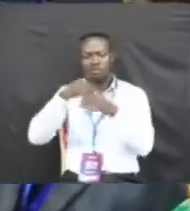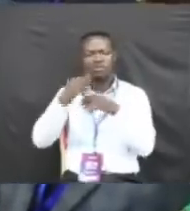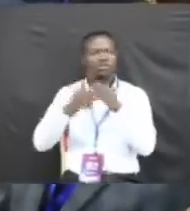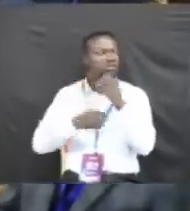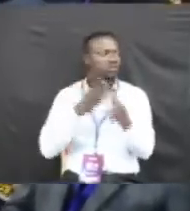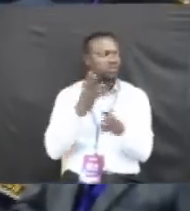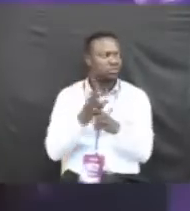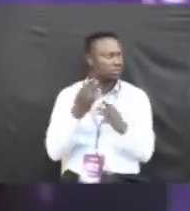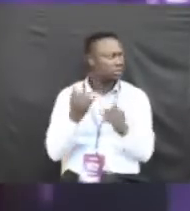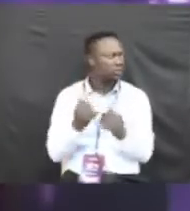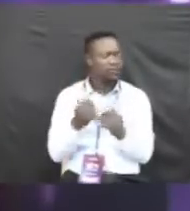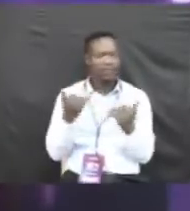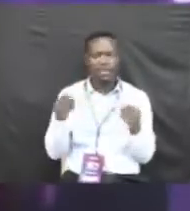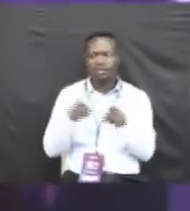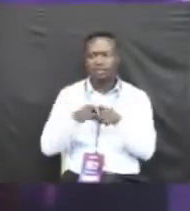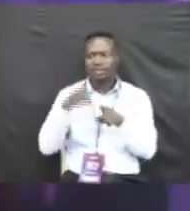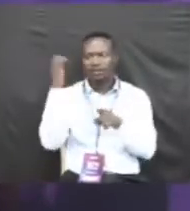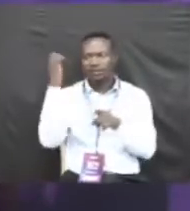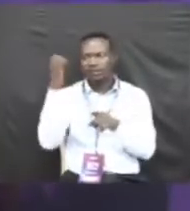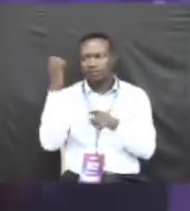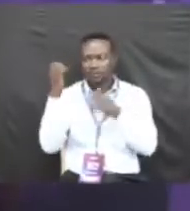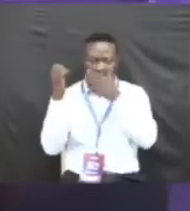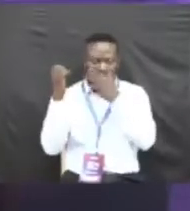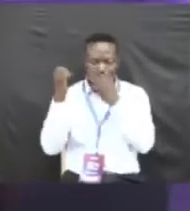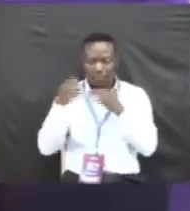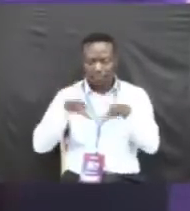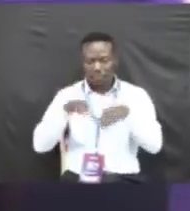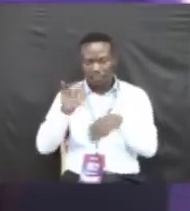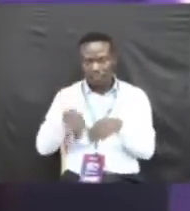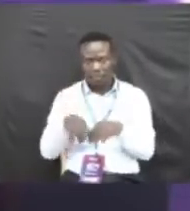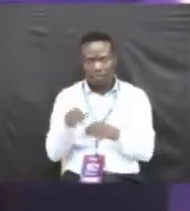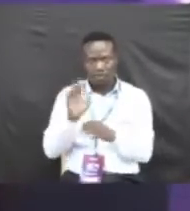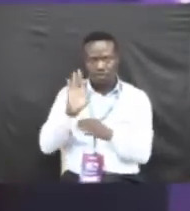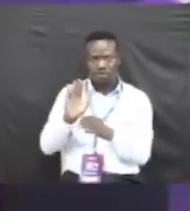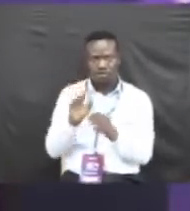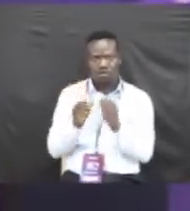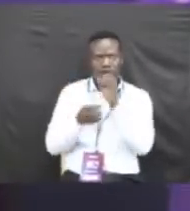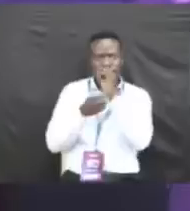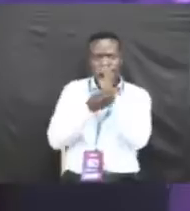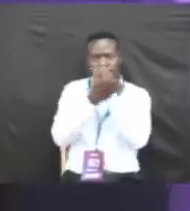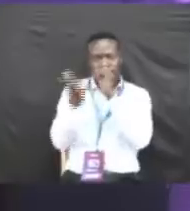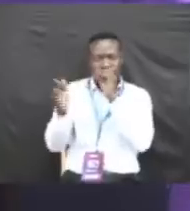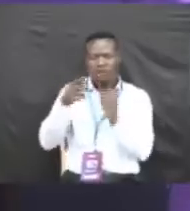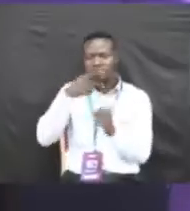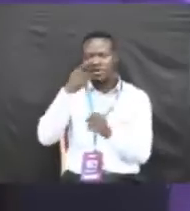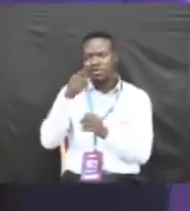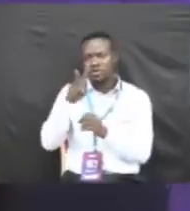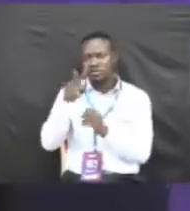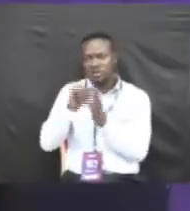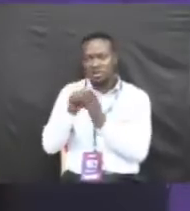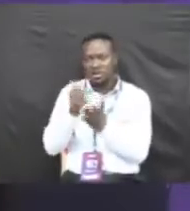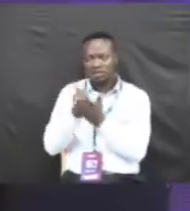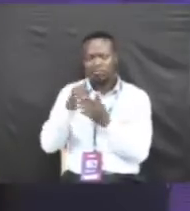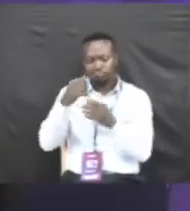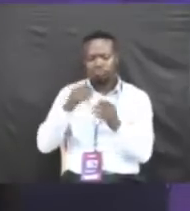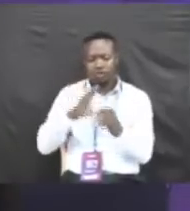Notable among your evangelistic tools is your media outfit, Pent TV,